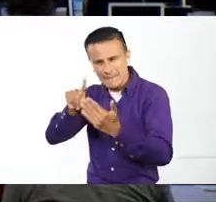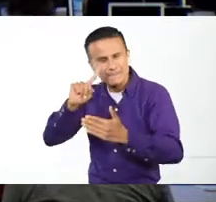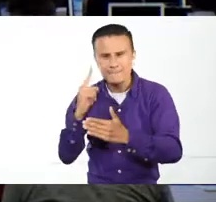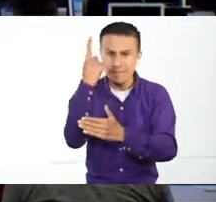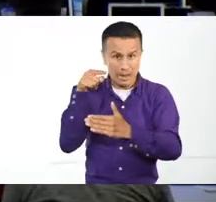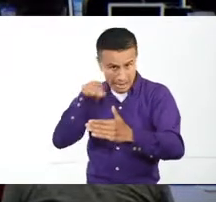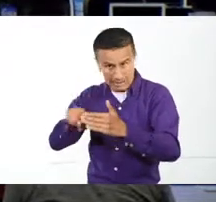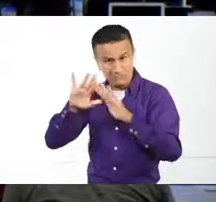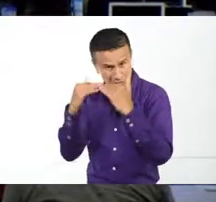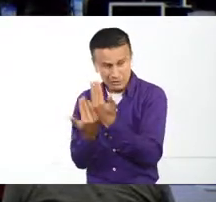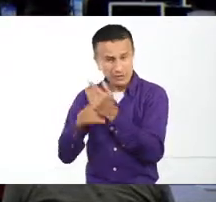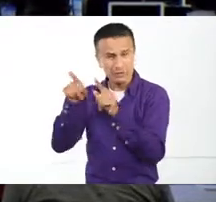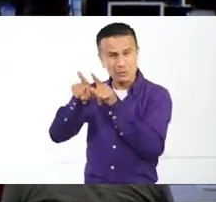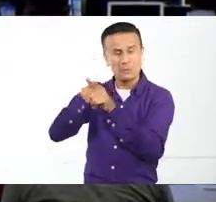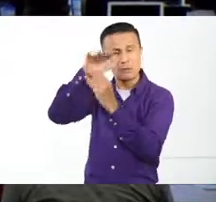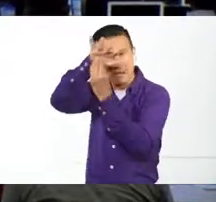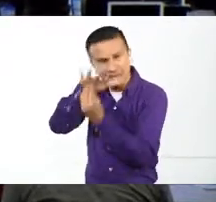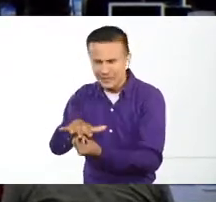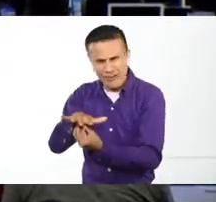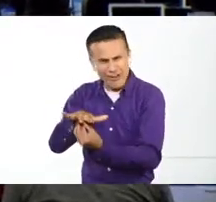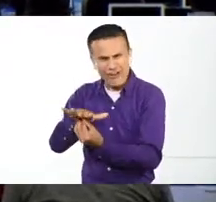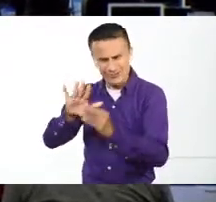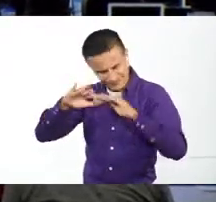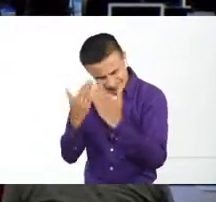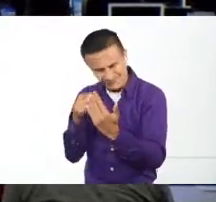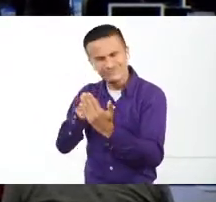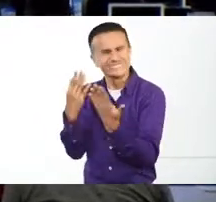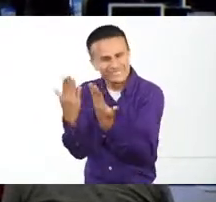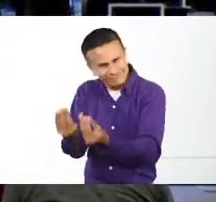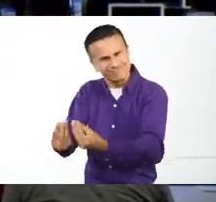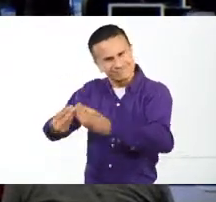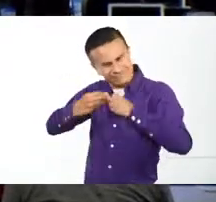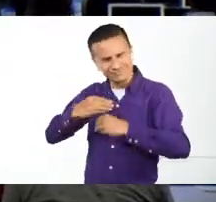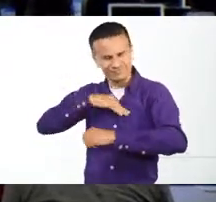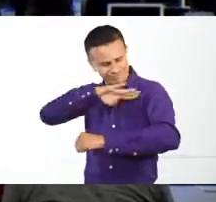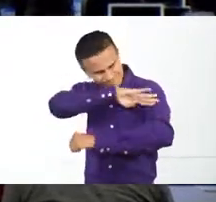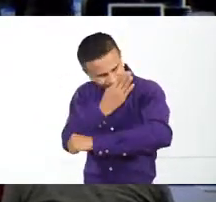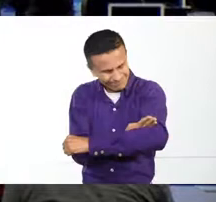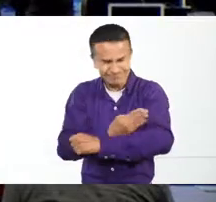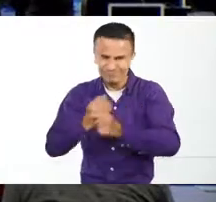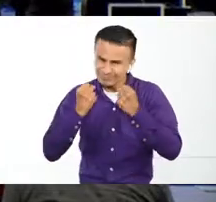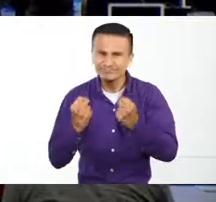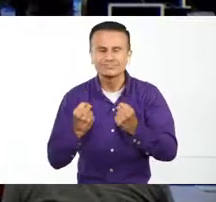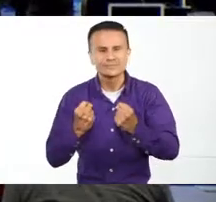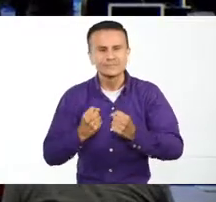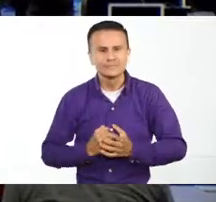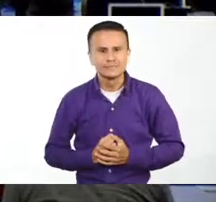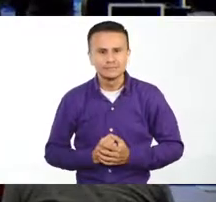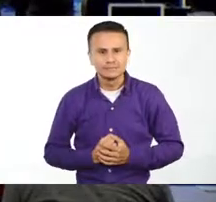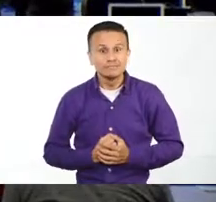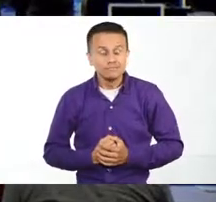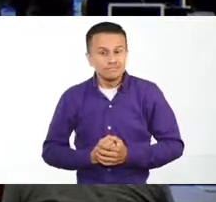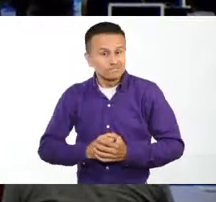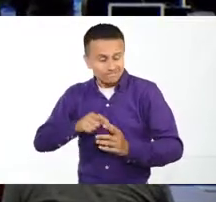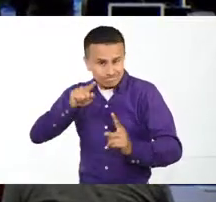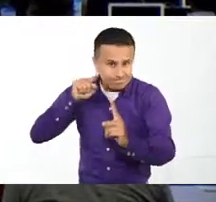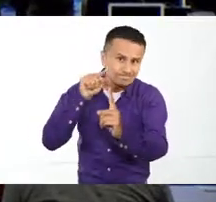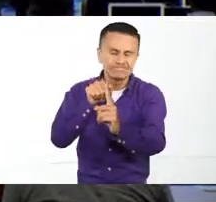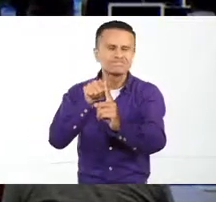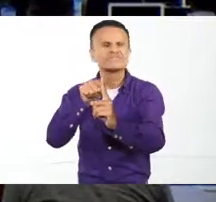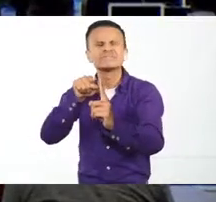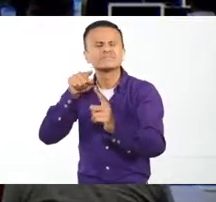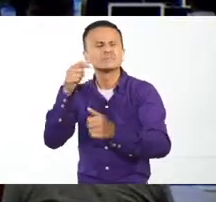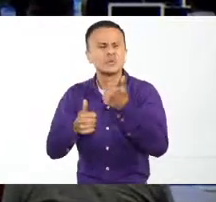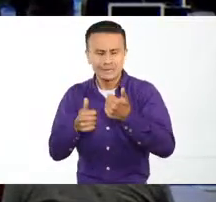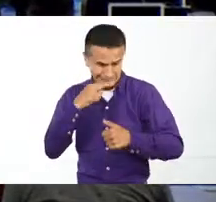place, not the first place where we are excluded, but the first place where we are empowered. Our main